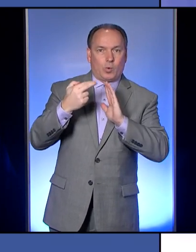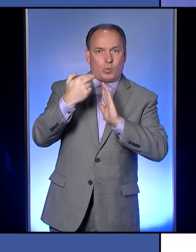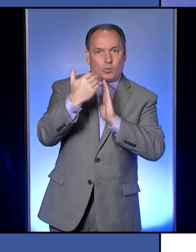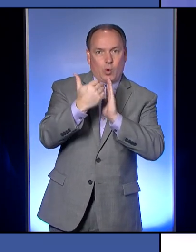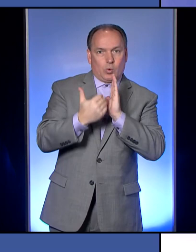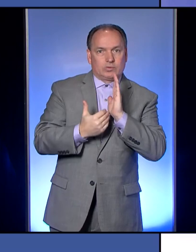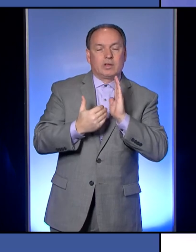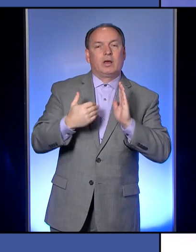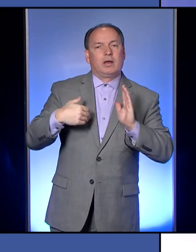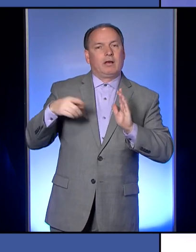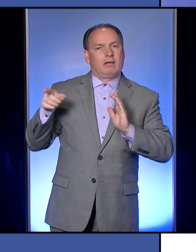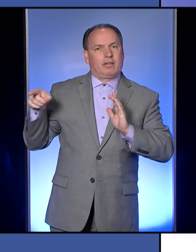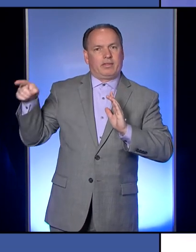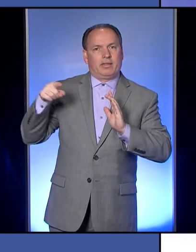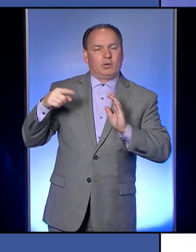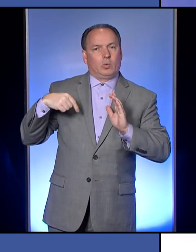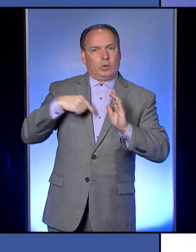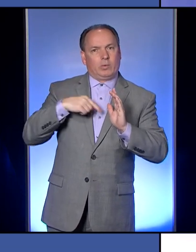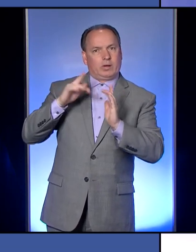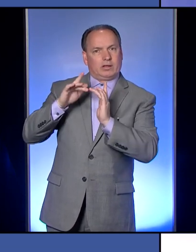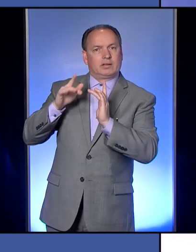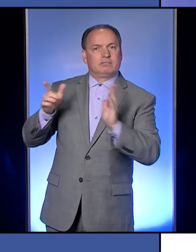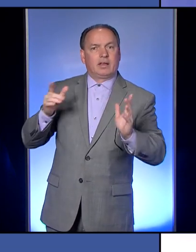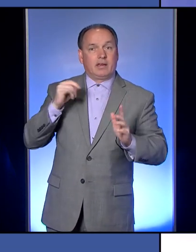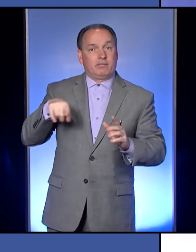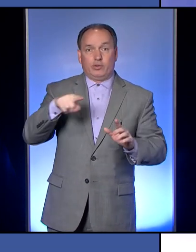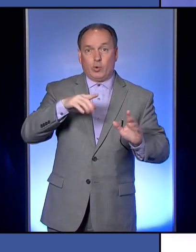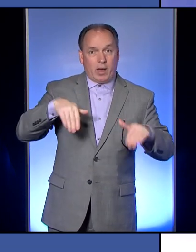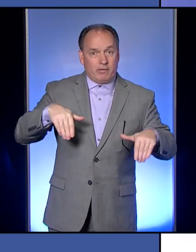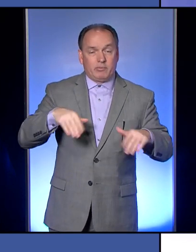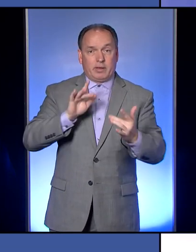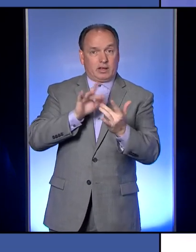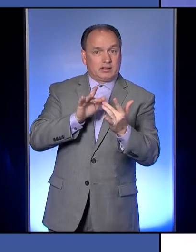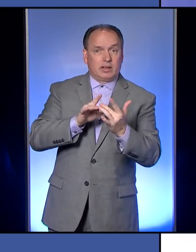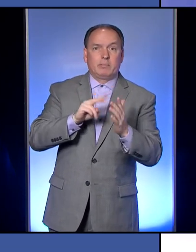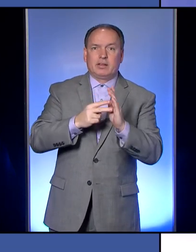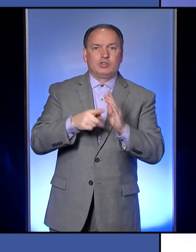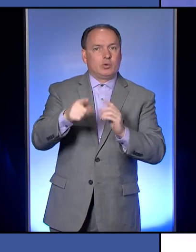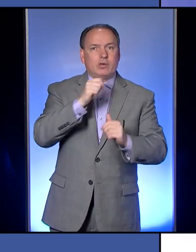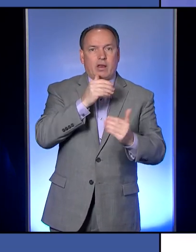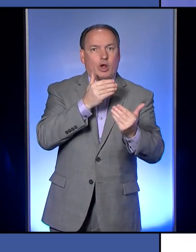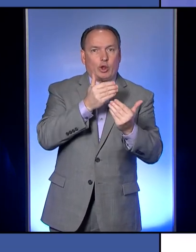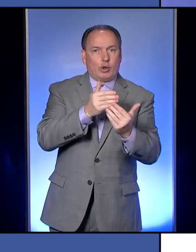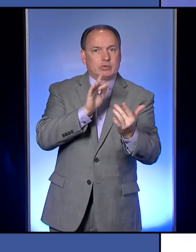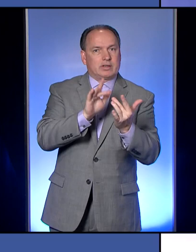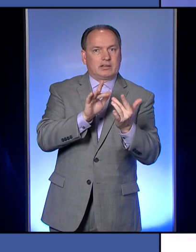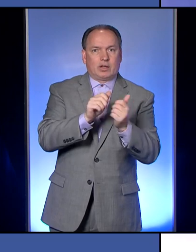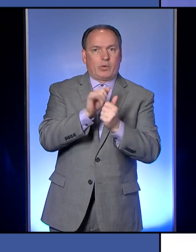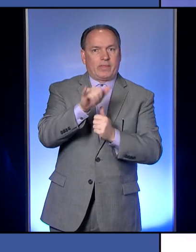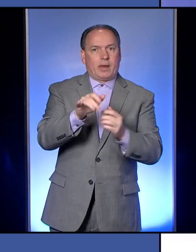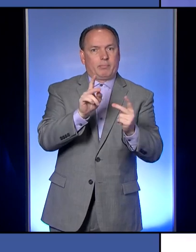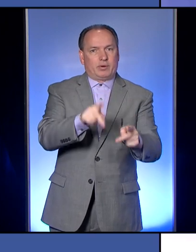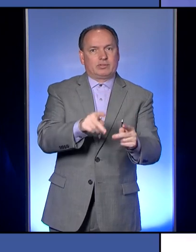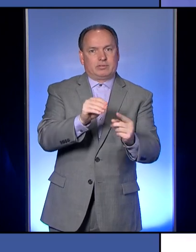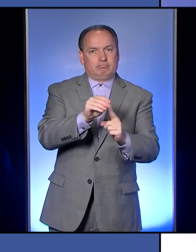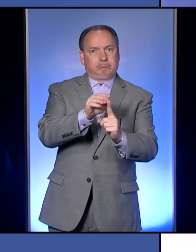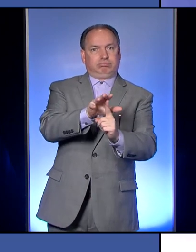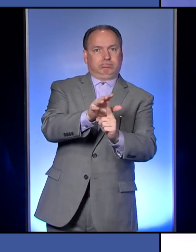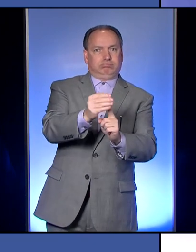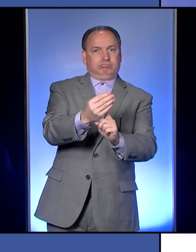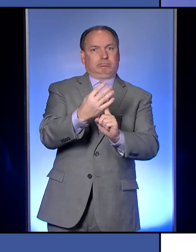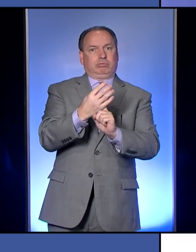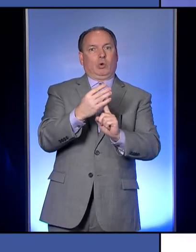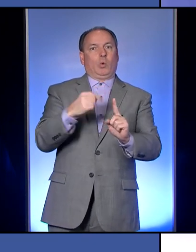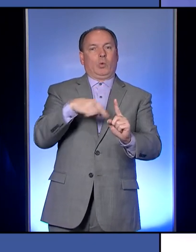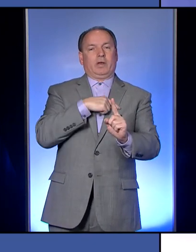those individuals. So if you are not contacted, then you did not have the type of exposure to that person that we would be